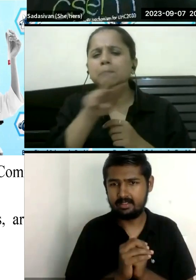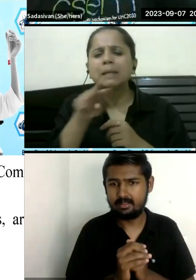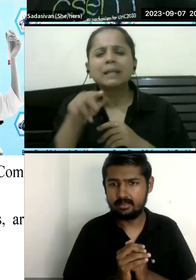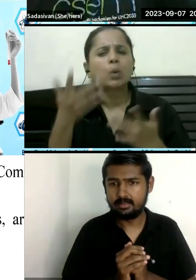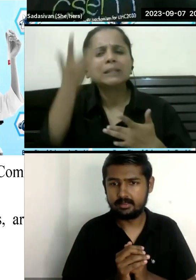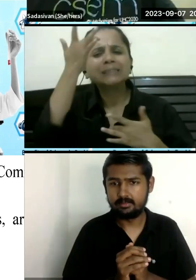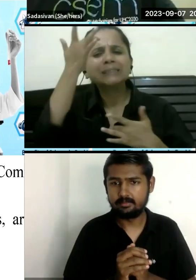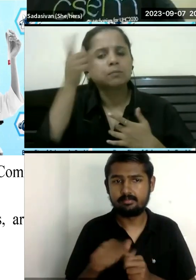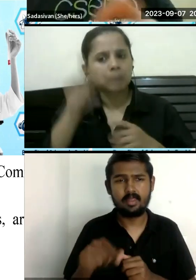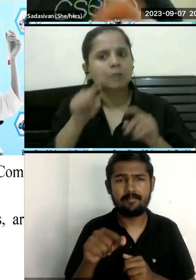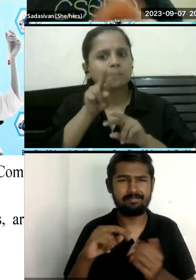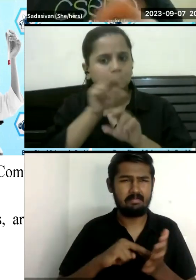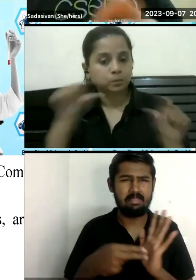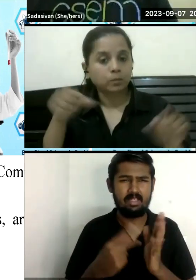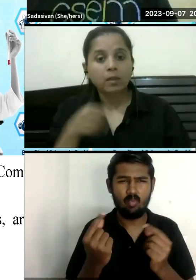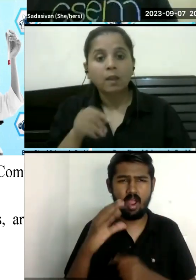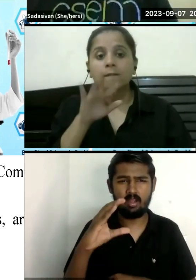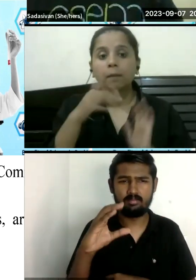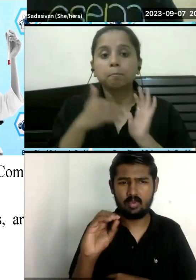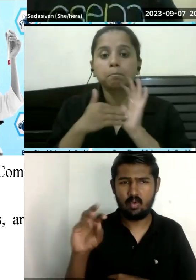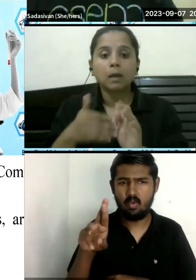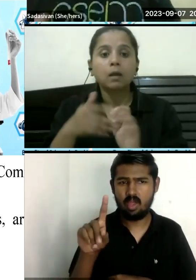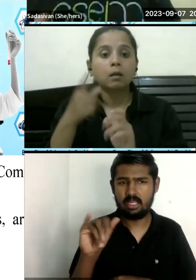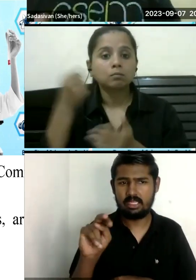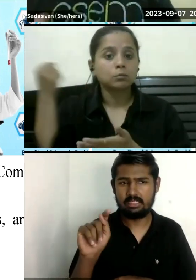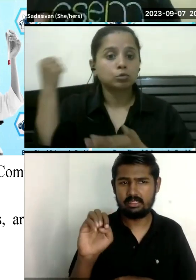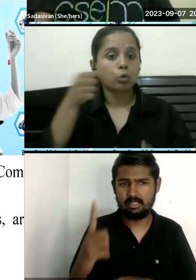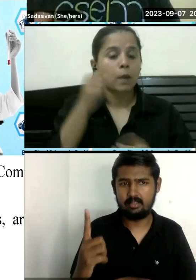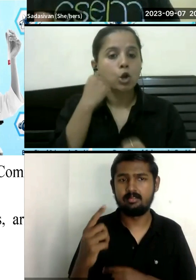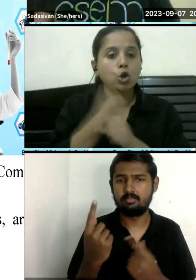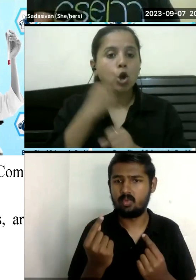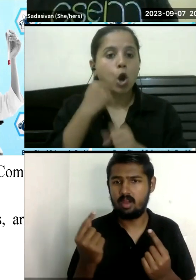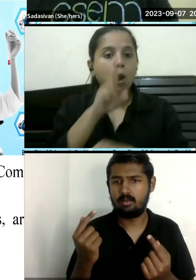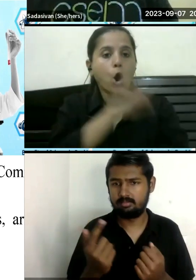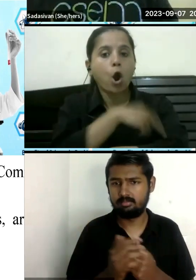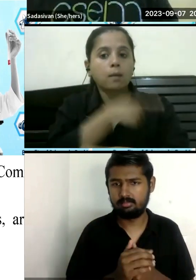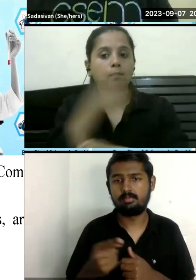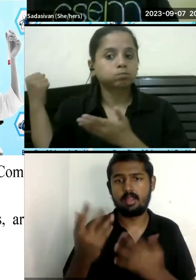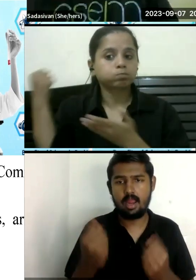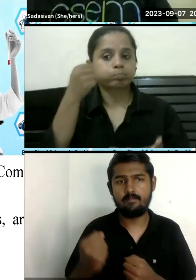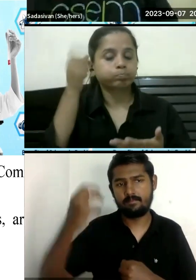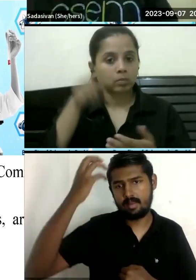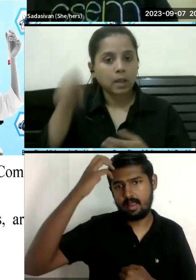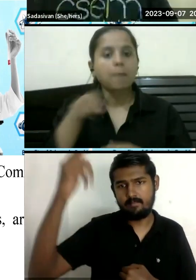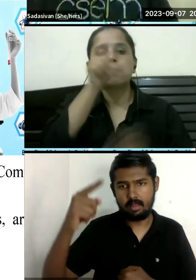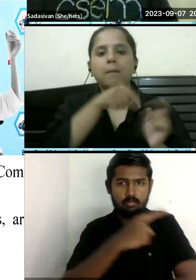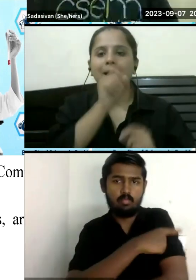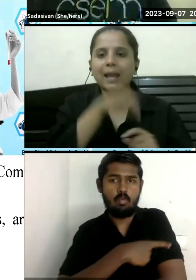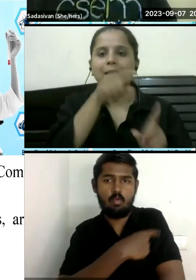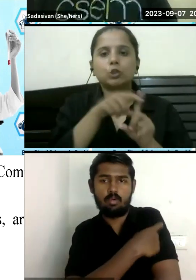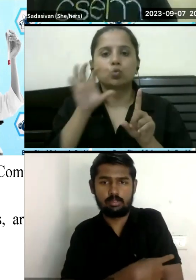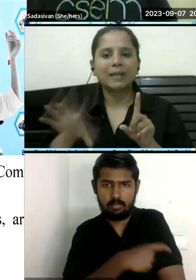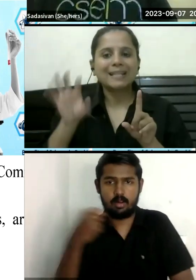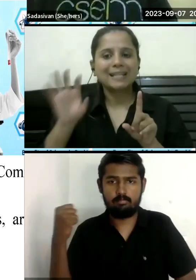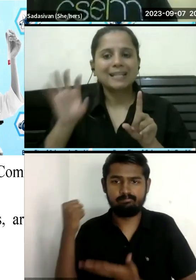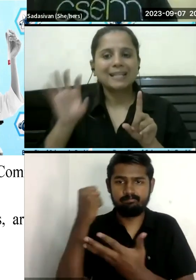the 5 million rupees at the district government hospital, so that people can get it get their treatment at the district level. And a lot